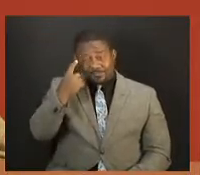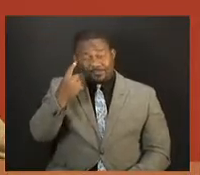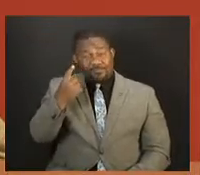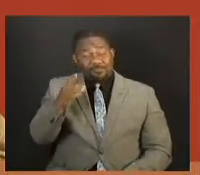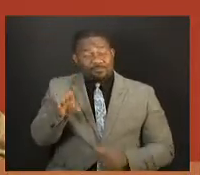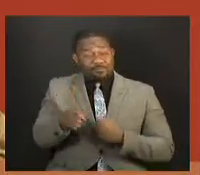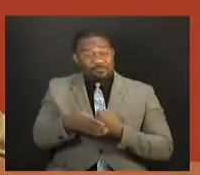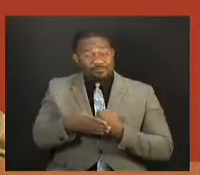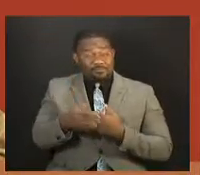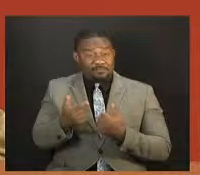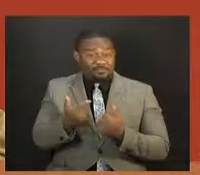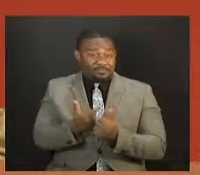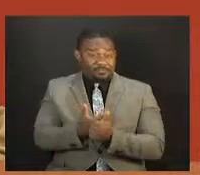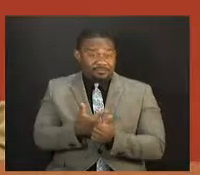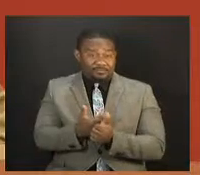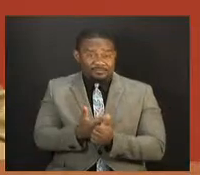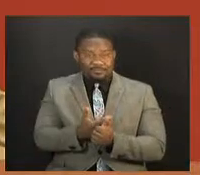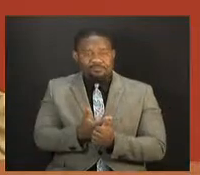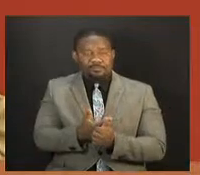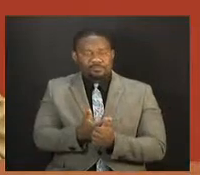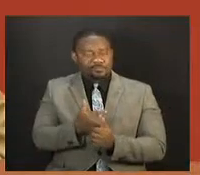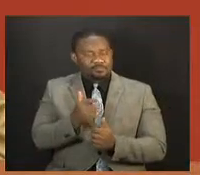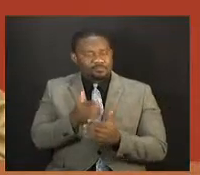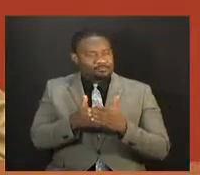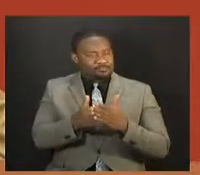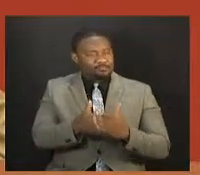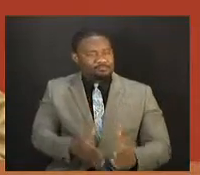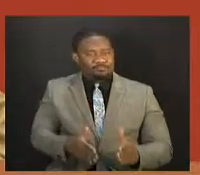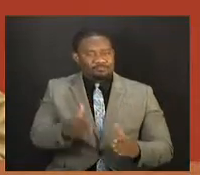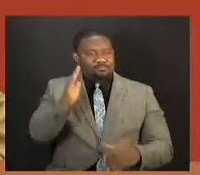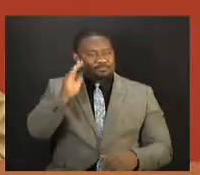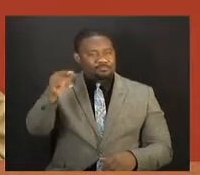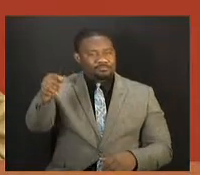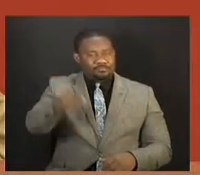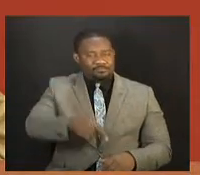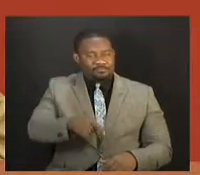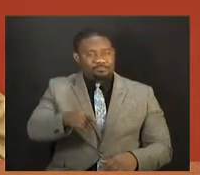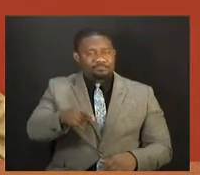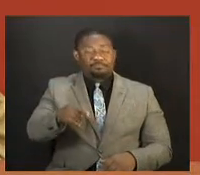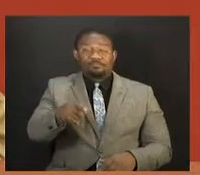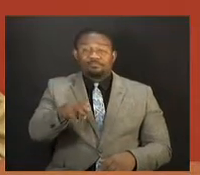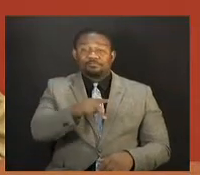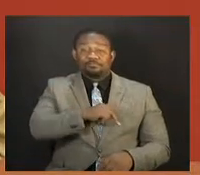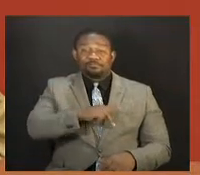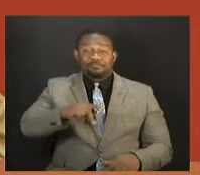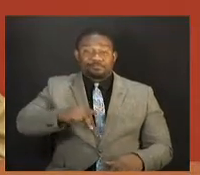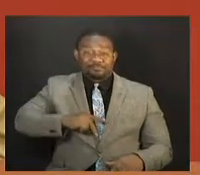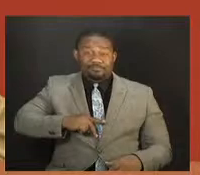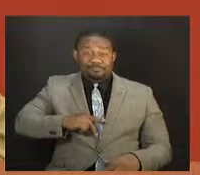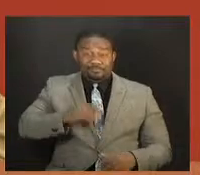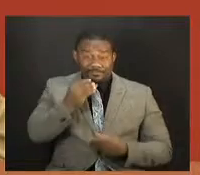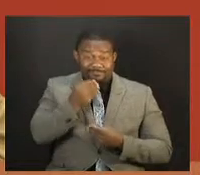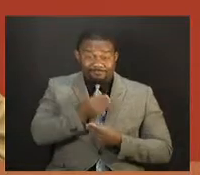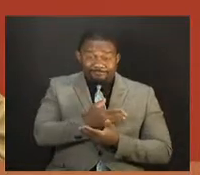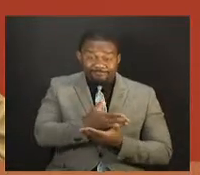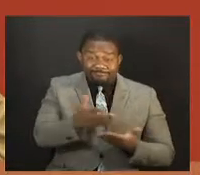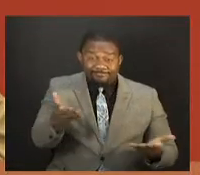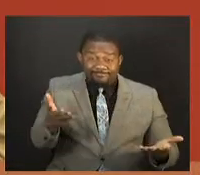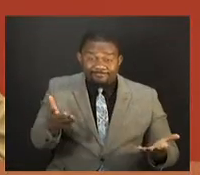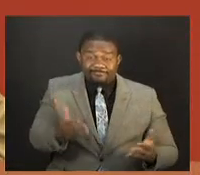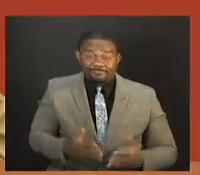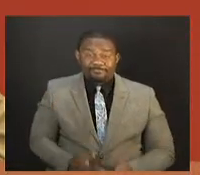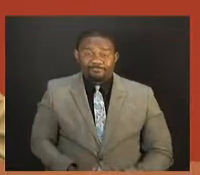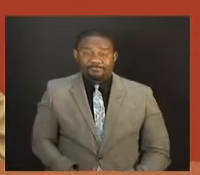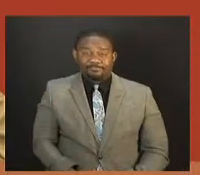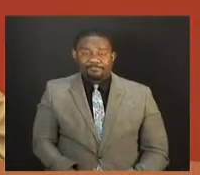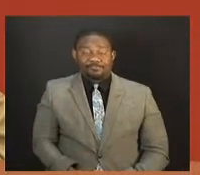Ghana would be coming to the House to brief the House on